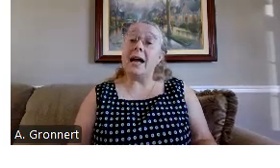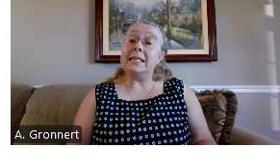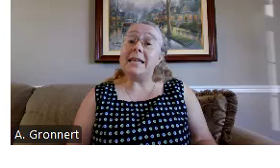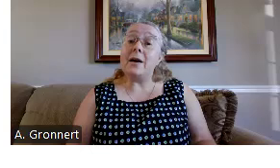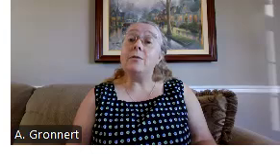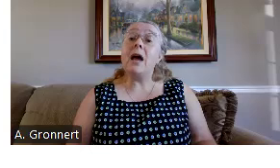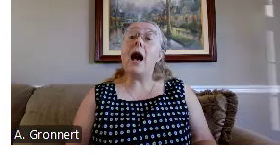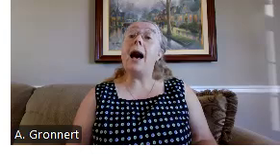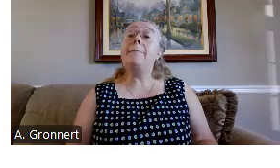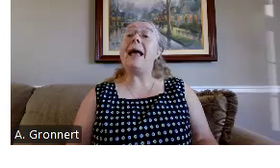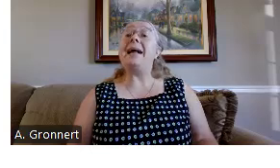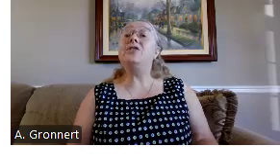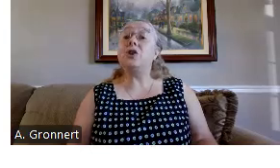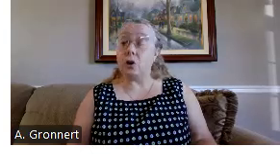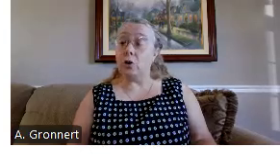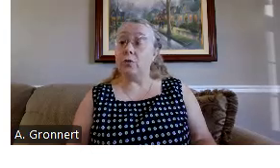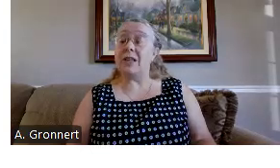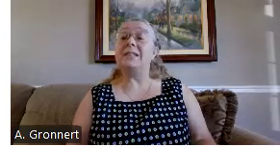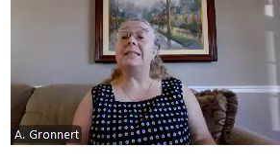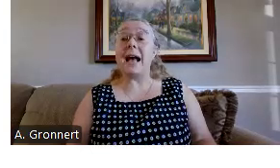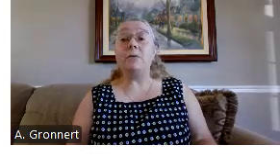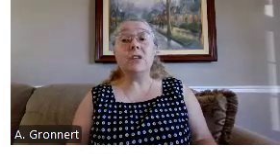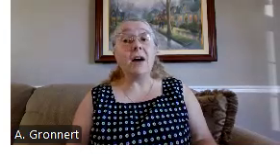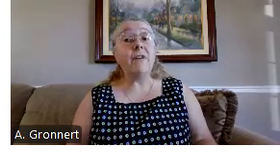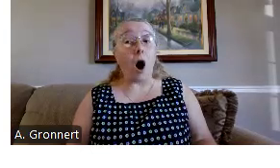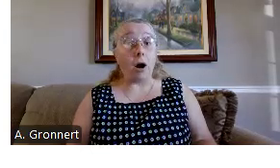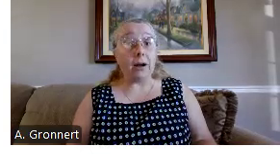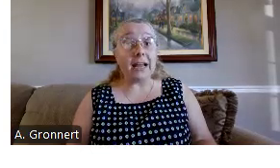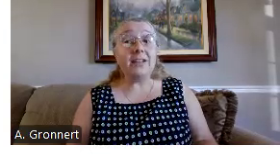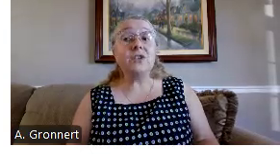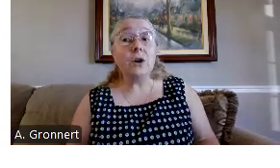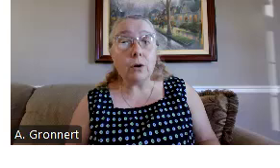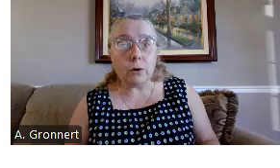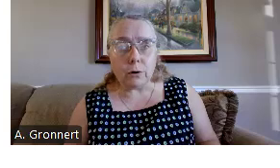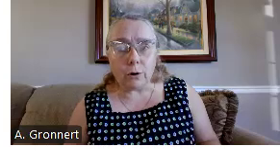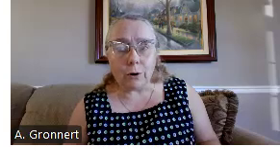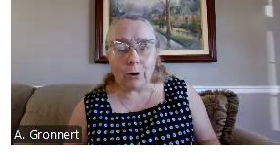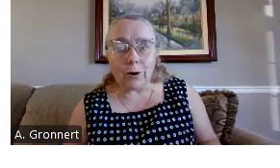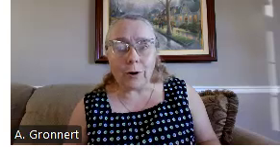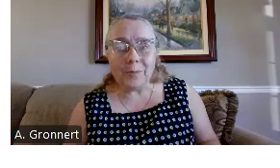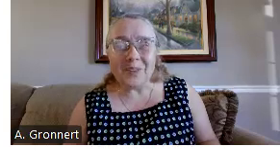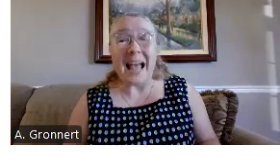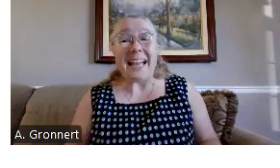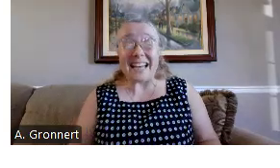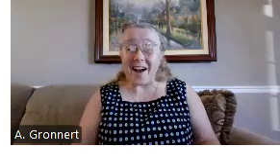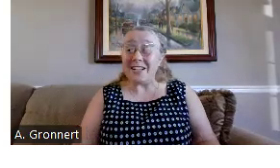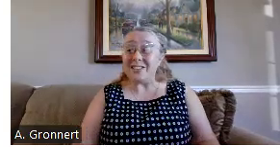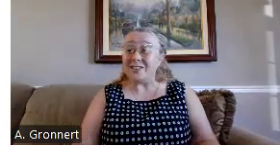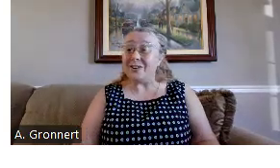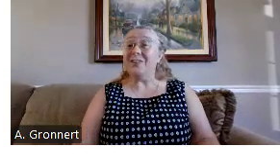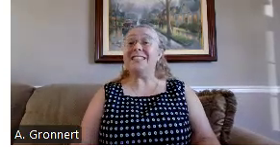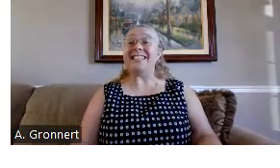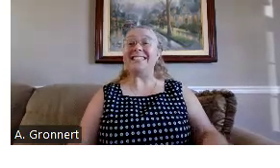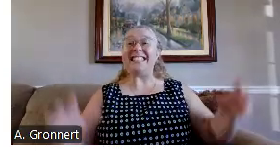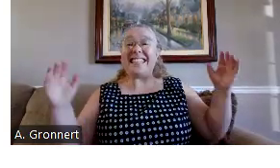straight line down, up and a curve. The sound of R is R. Now it's